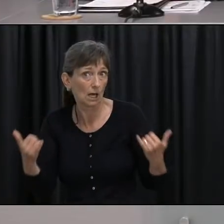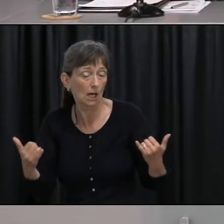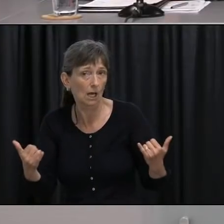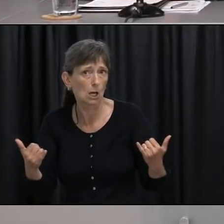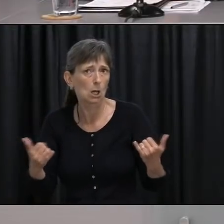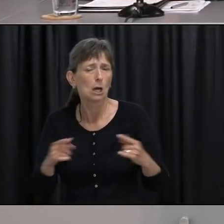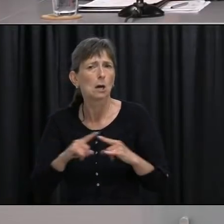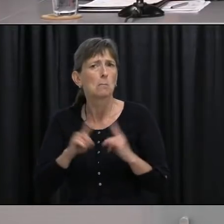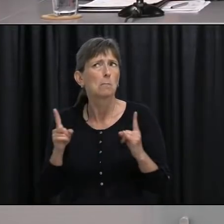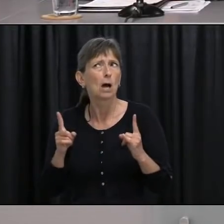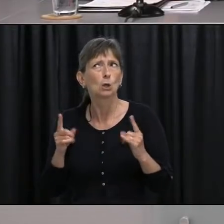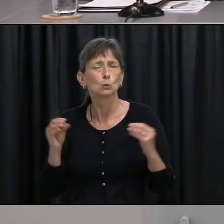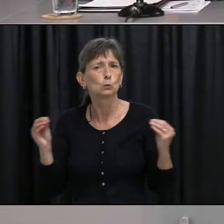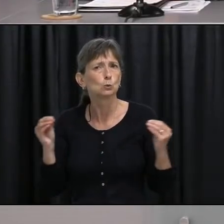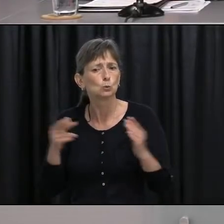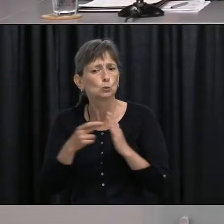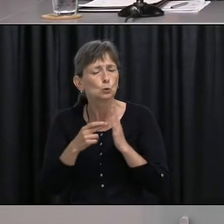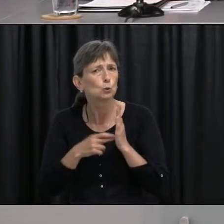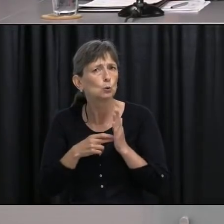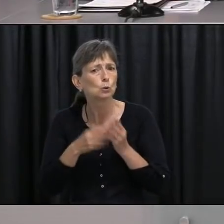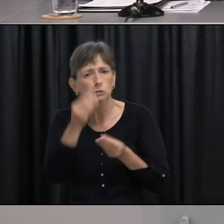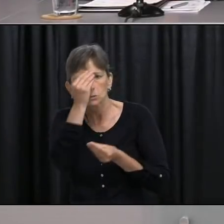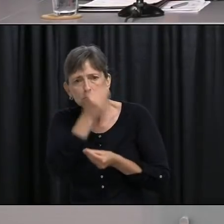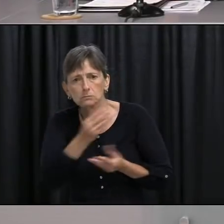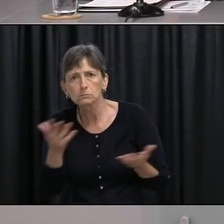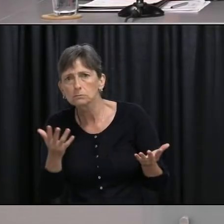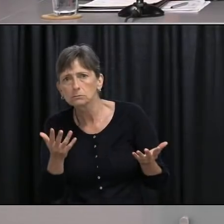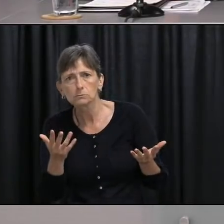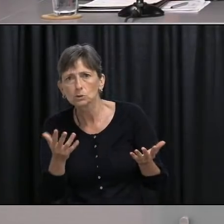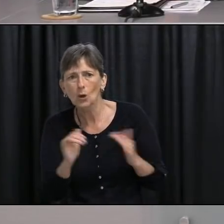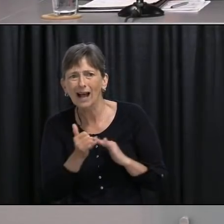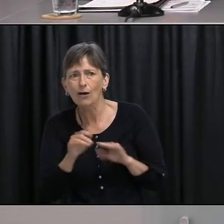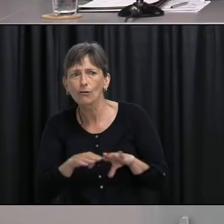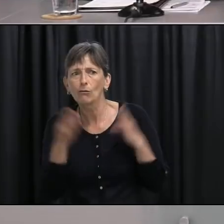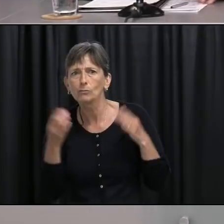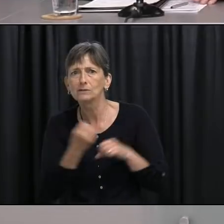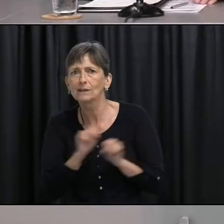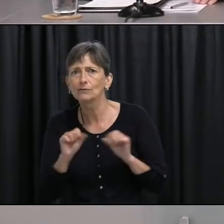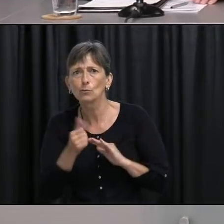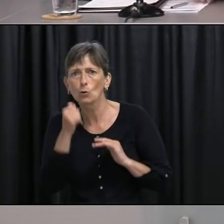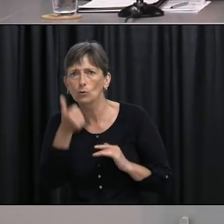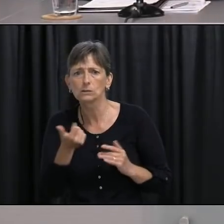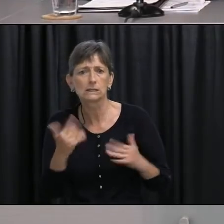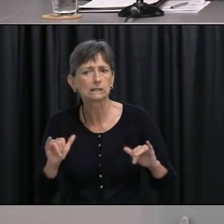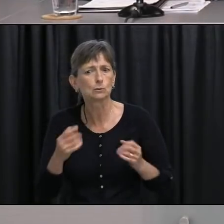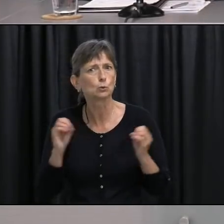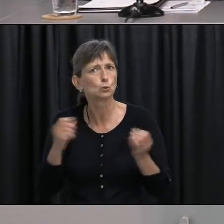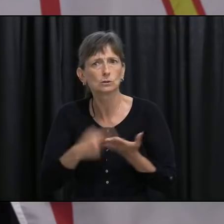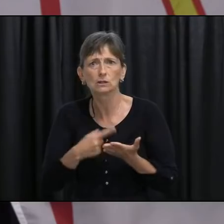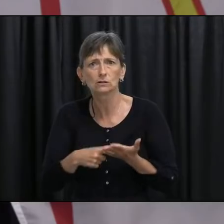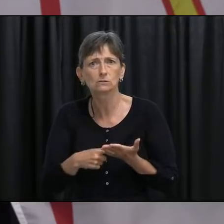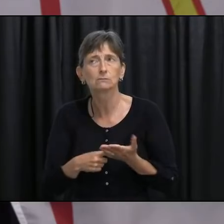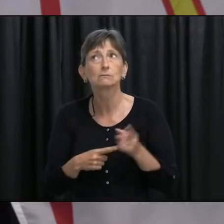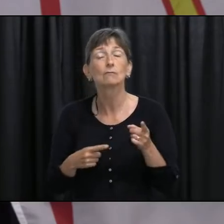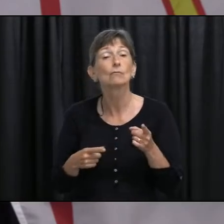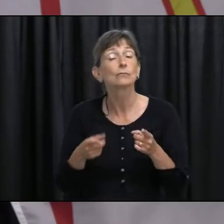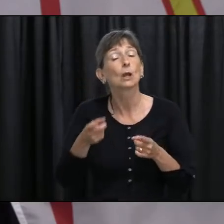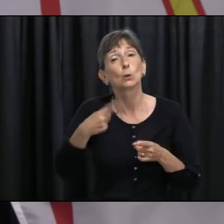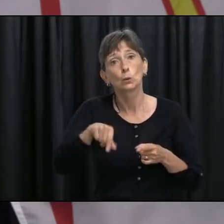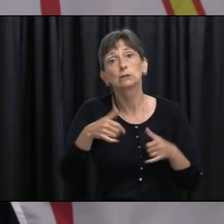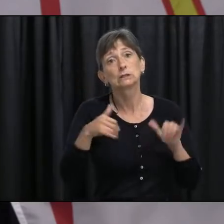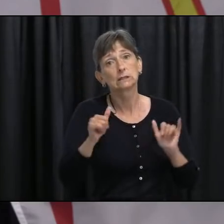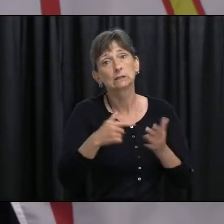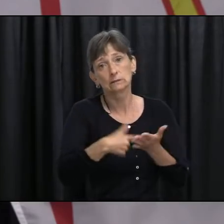there doesn't appear to be any guidelines out yet. So how are they supposed to open safely tomorrow without those guidelines? So there's been engagement